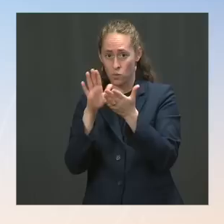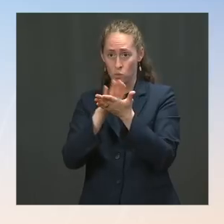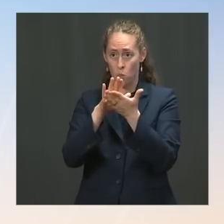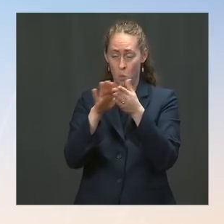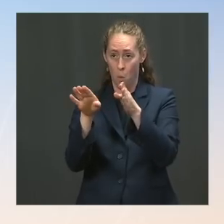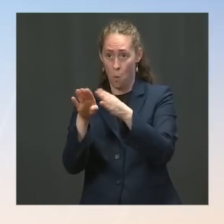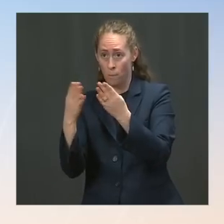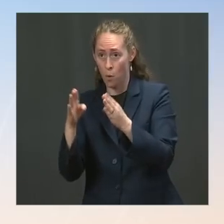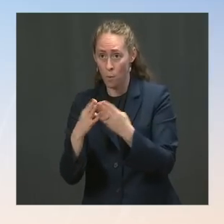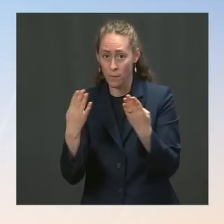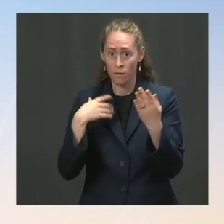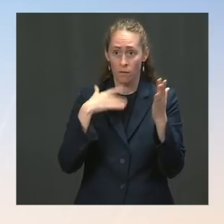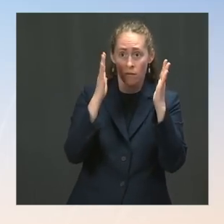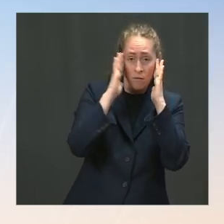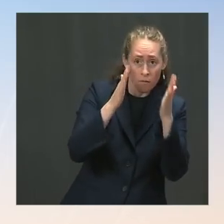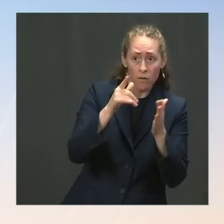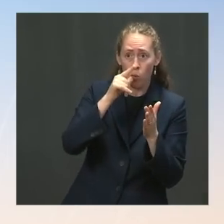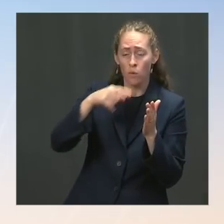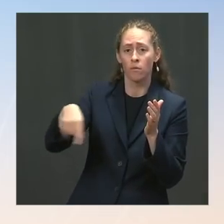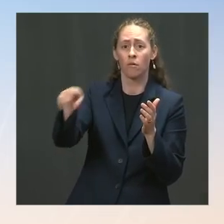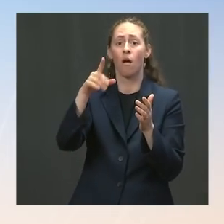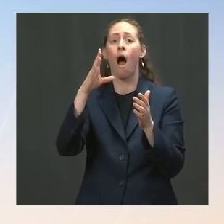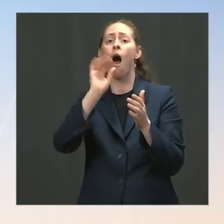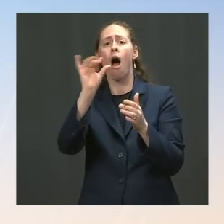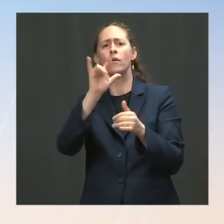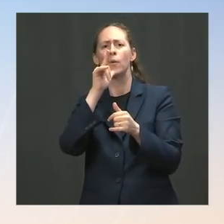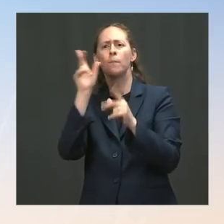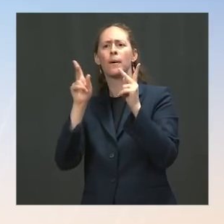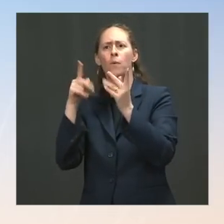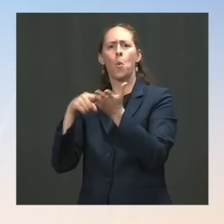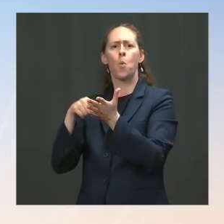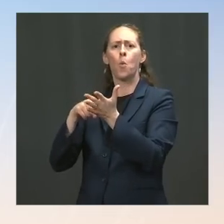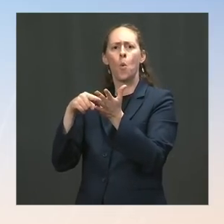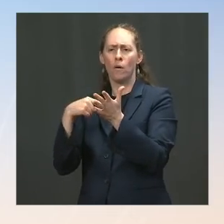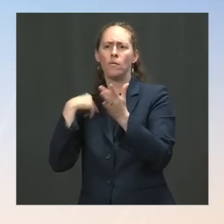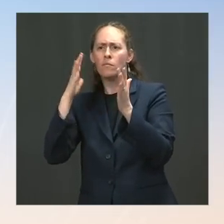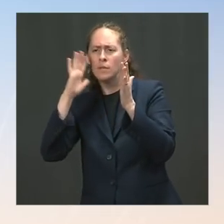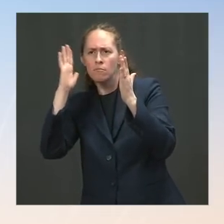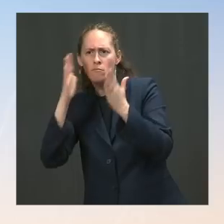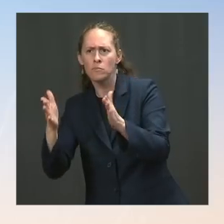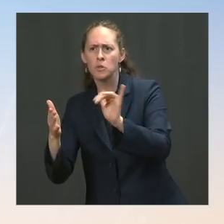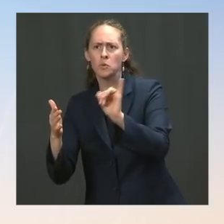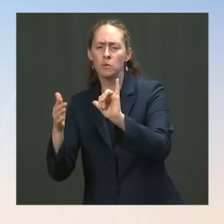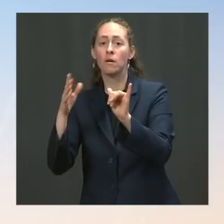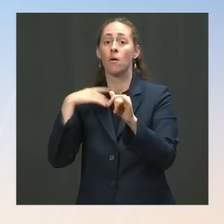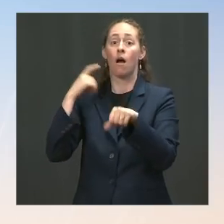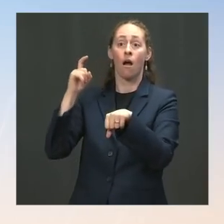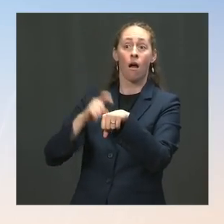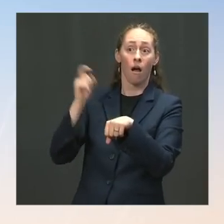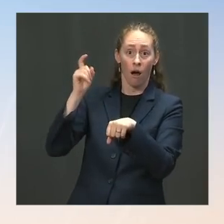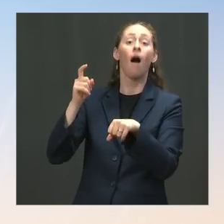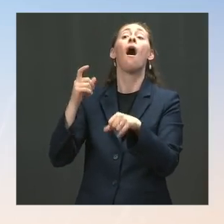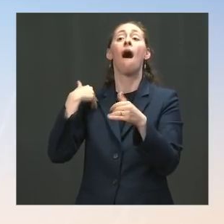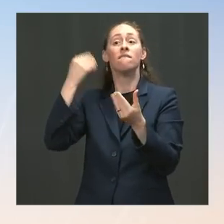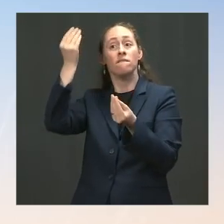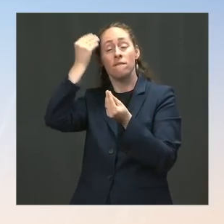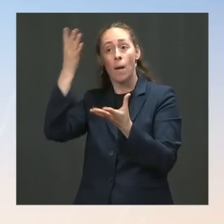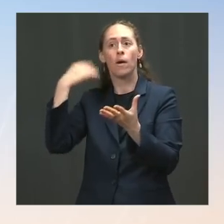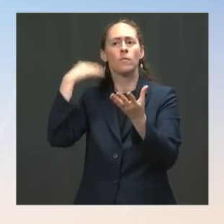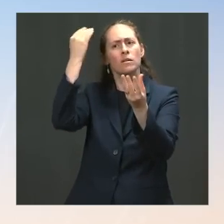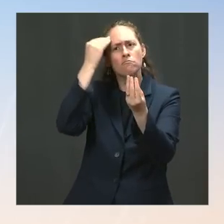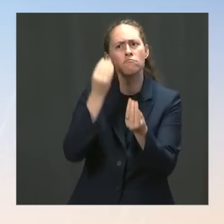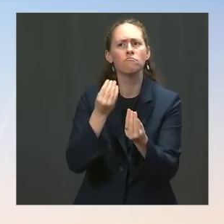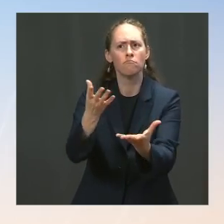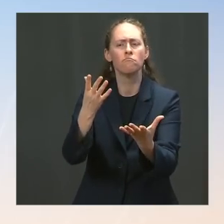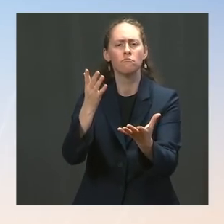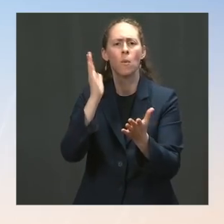have information to share, we want to make sure that they have enough of an on-ramp to prepare and they have communication early so they can prepare for that. It is a priority for us,